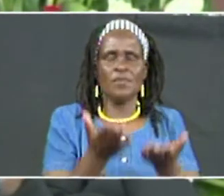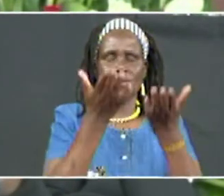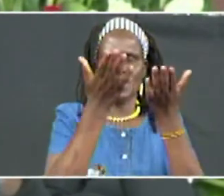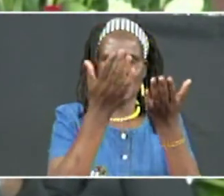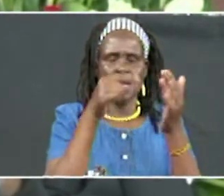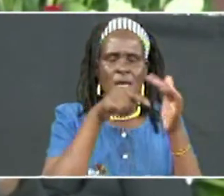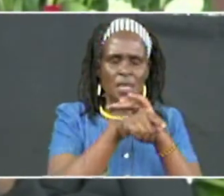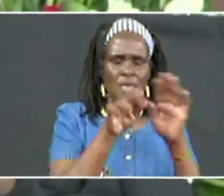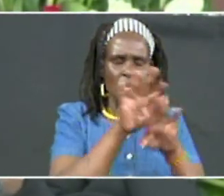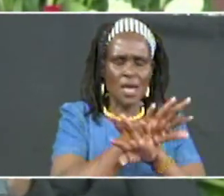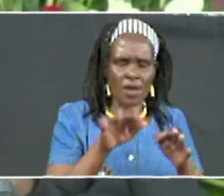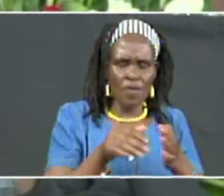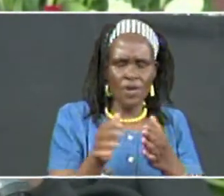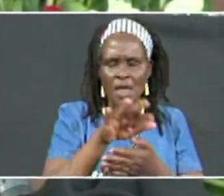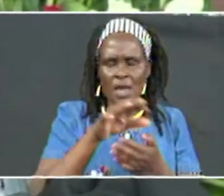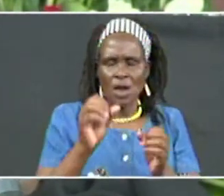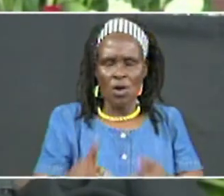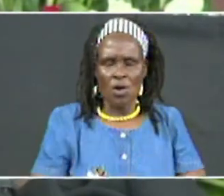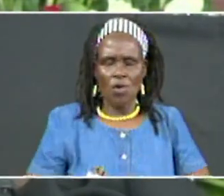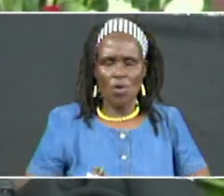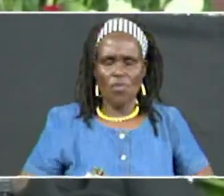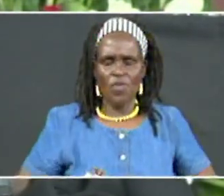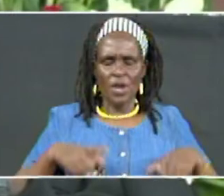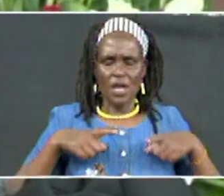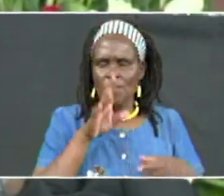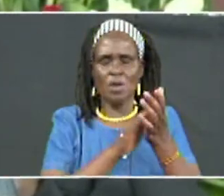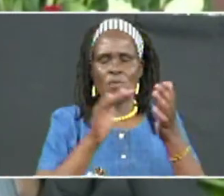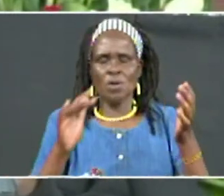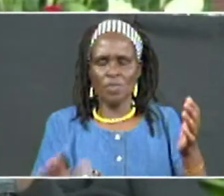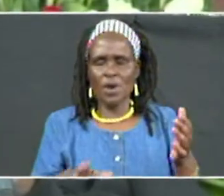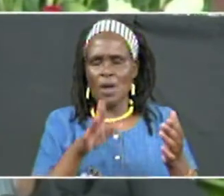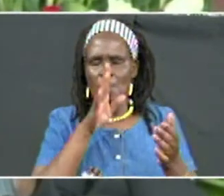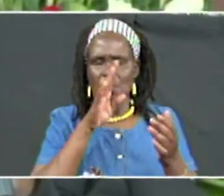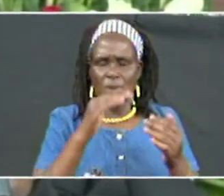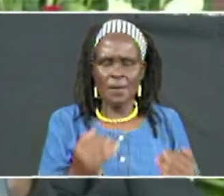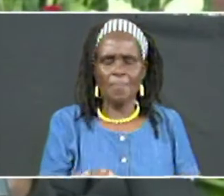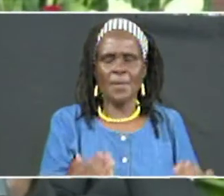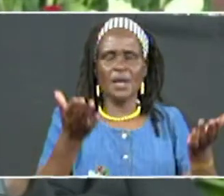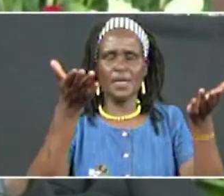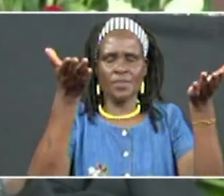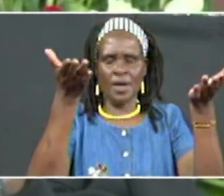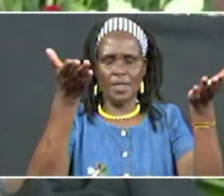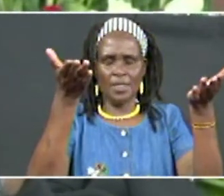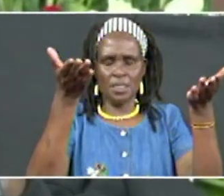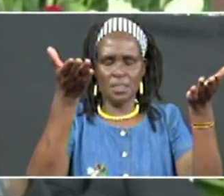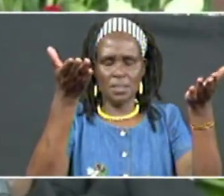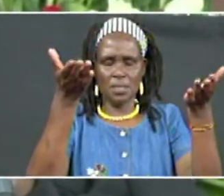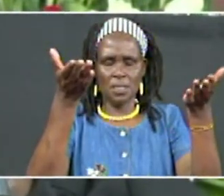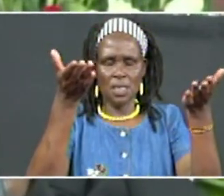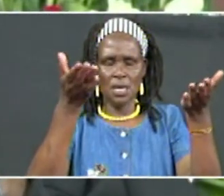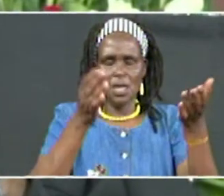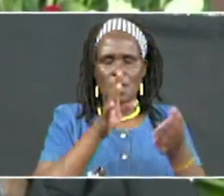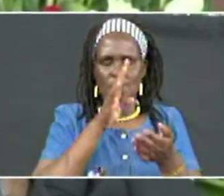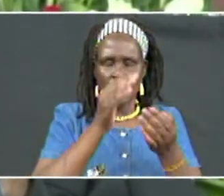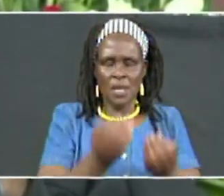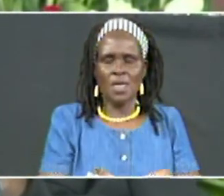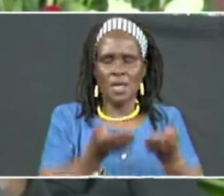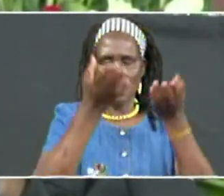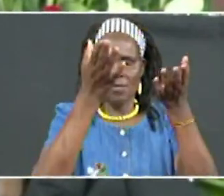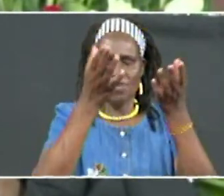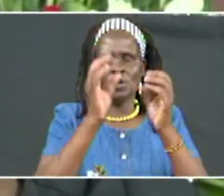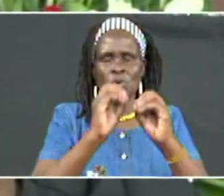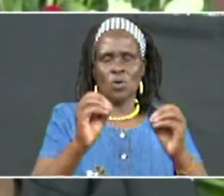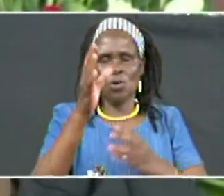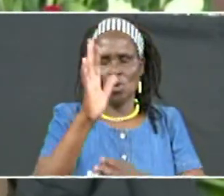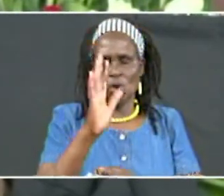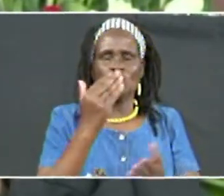every area of my life. Be lifted. Be glorified. Be magnified. Be lifted, oh God. We thank